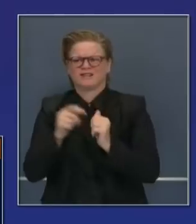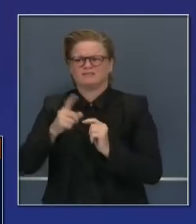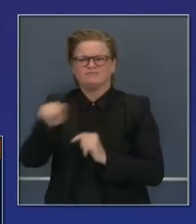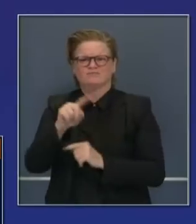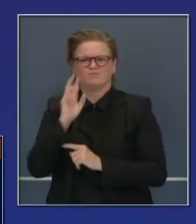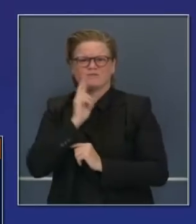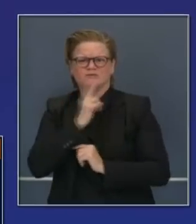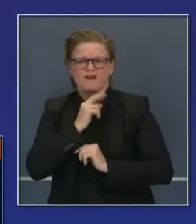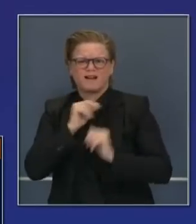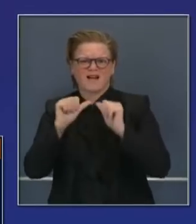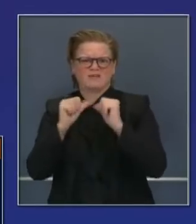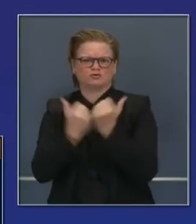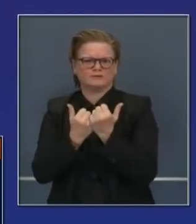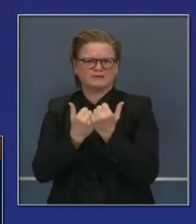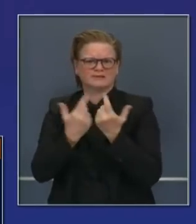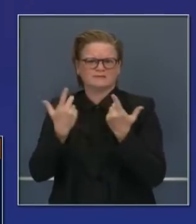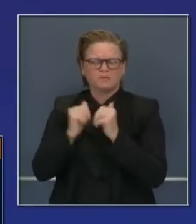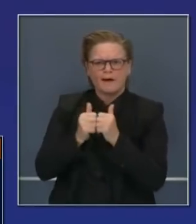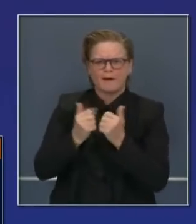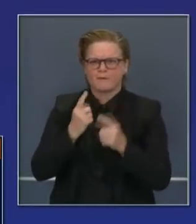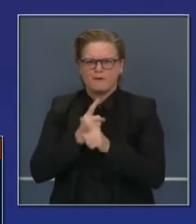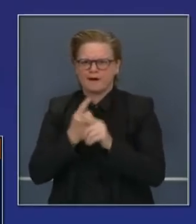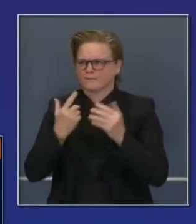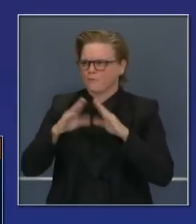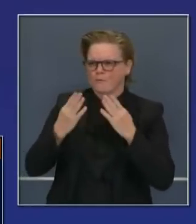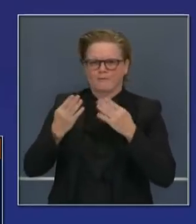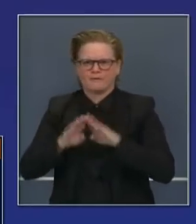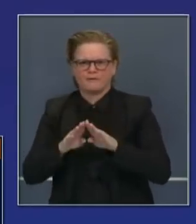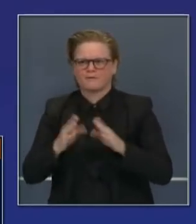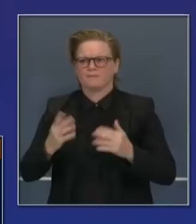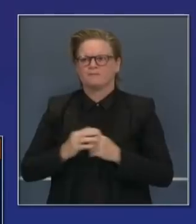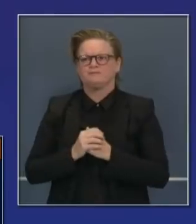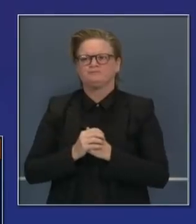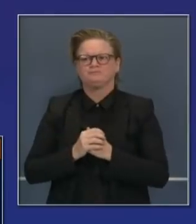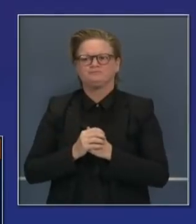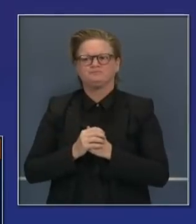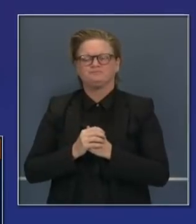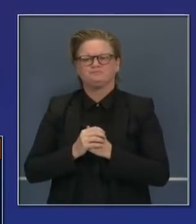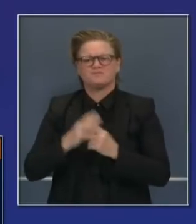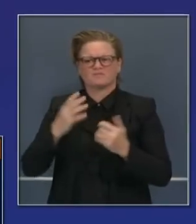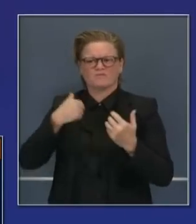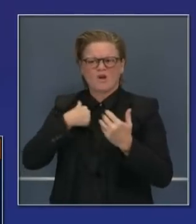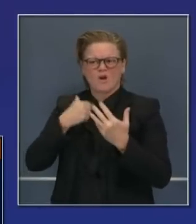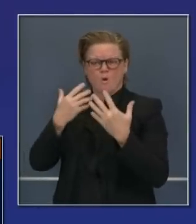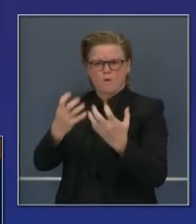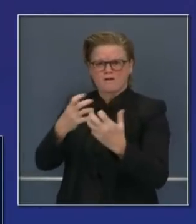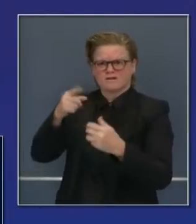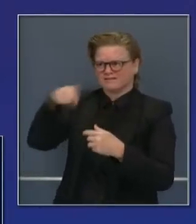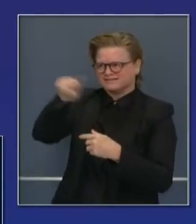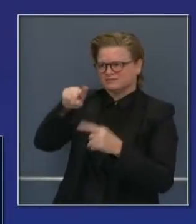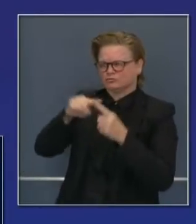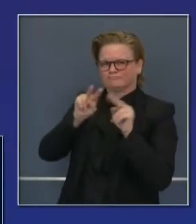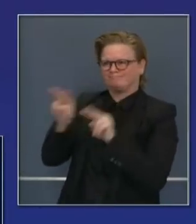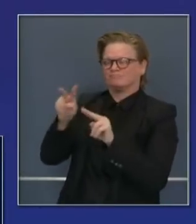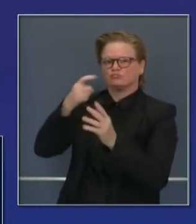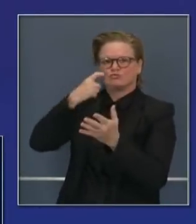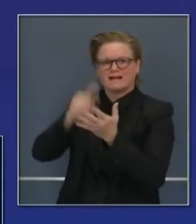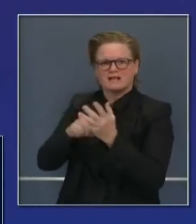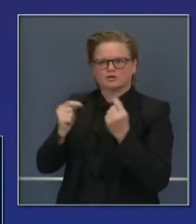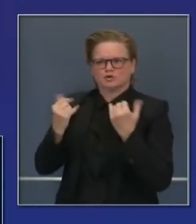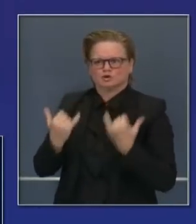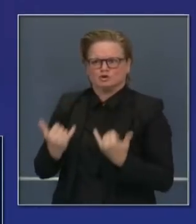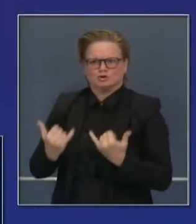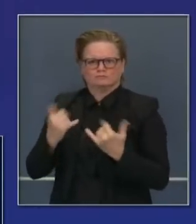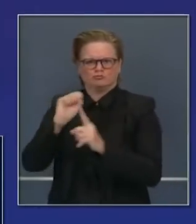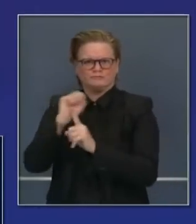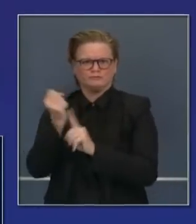for their recognition of this current moment that the state of California is in. We're also establishing